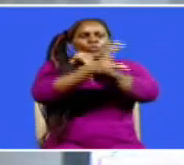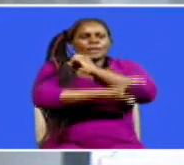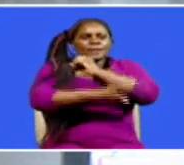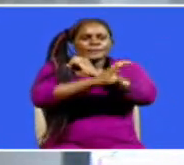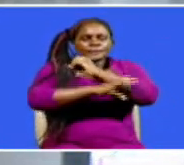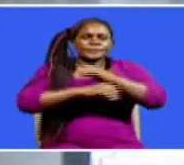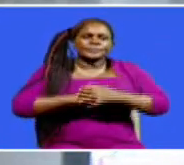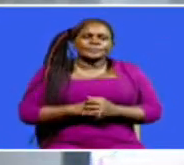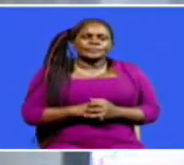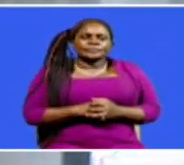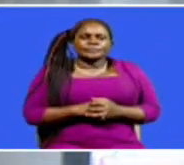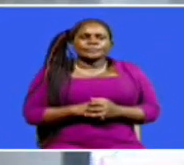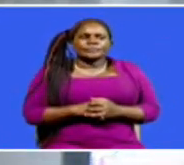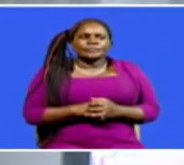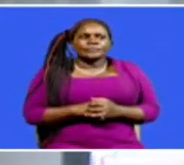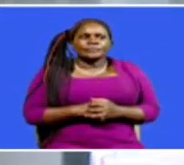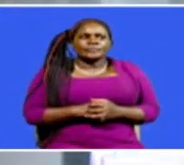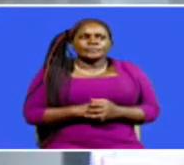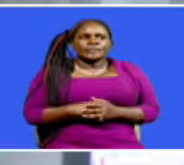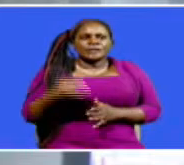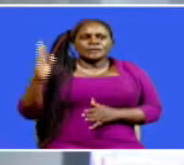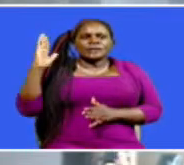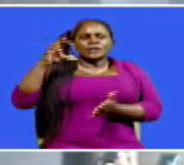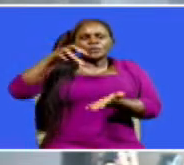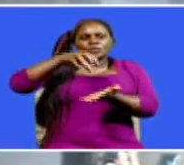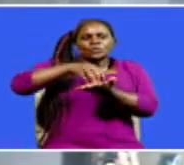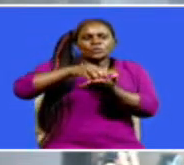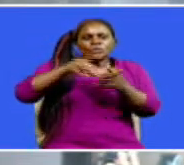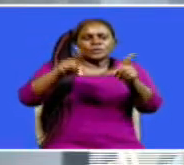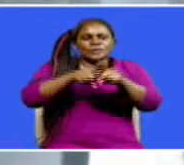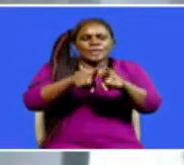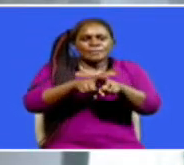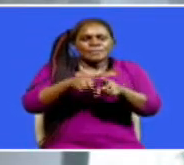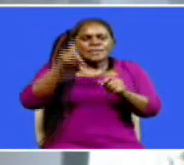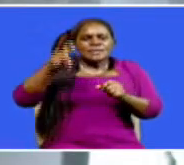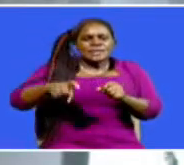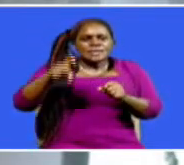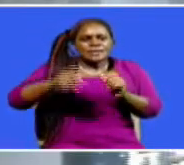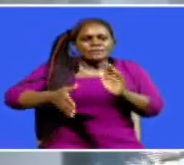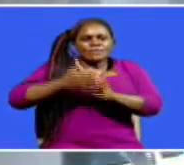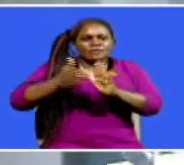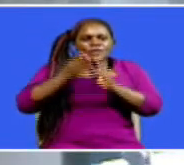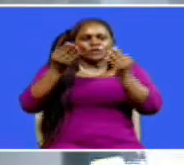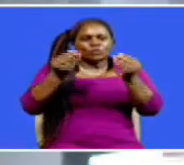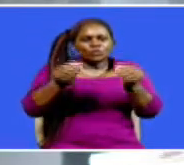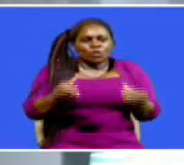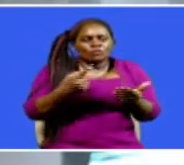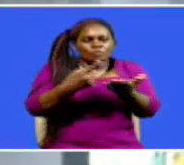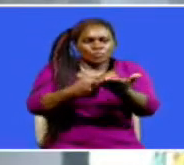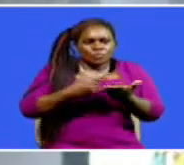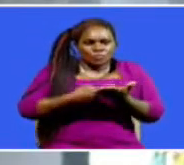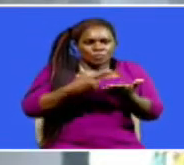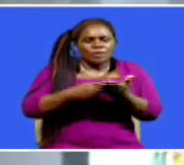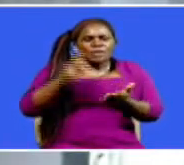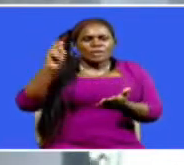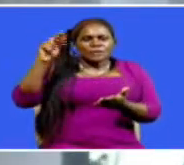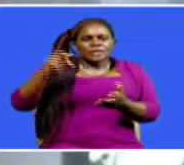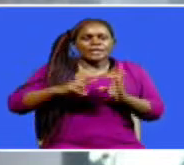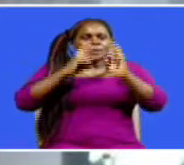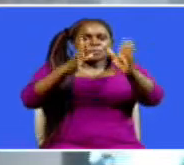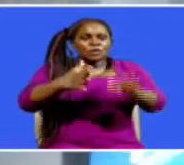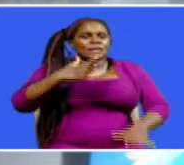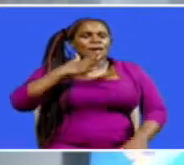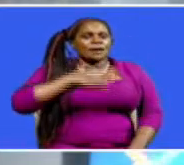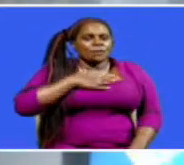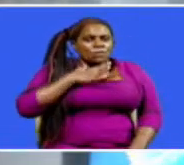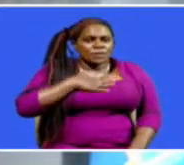regional leaders, the security situation and the urgent need for a solution was discussed. KTN's political